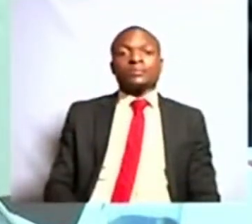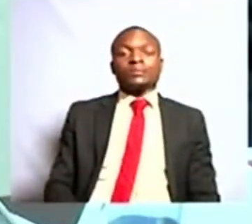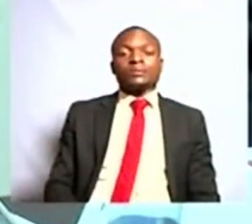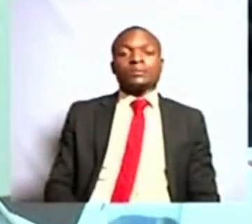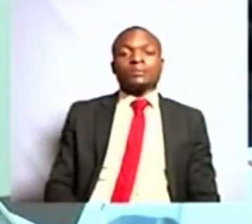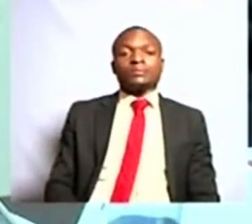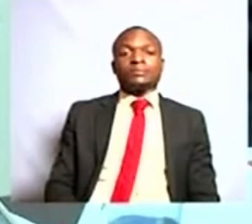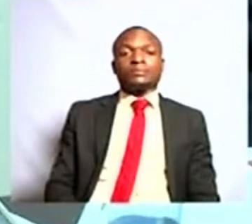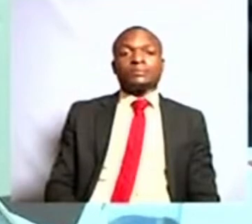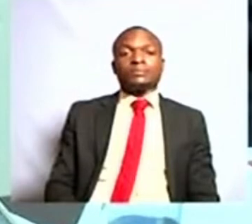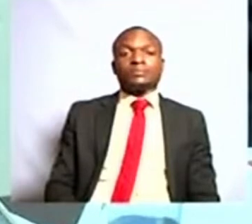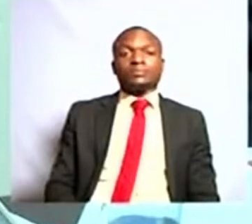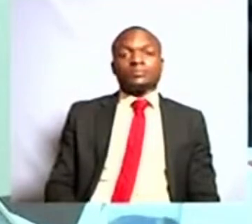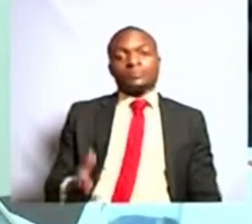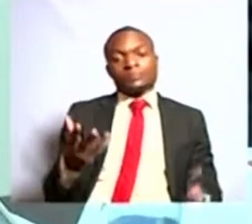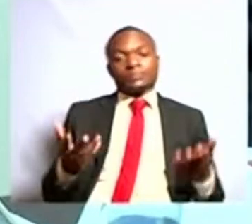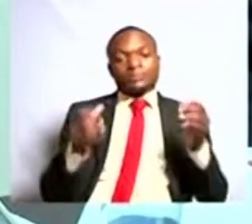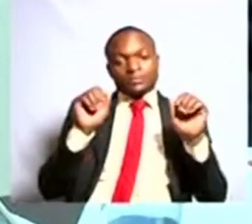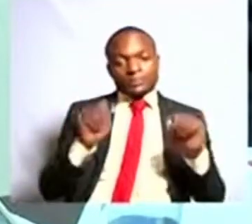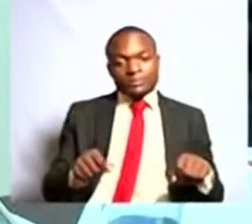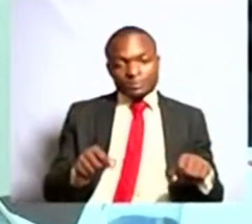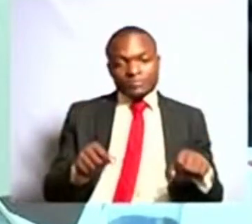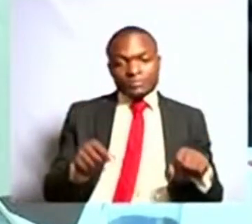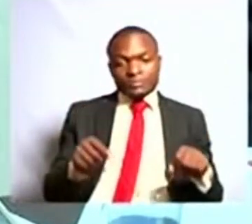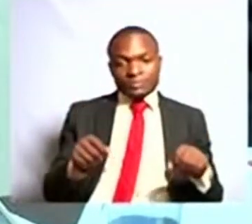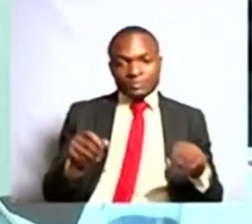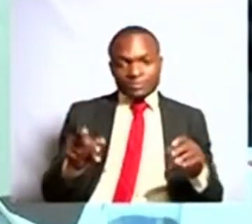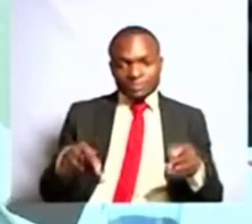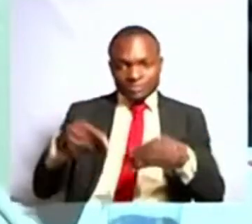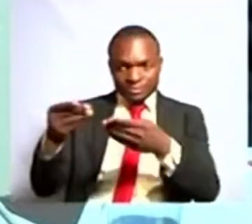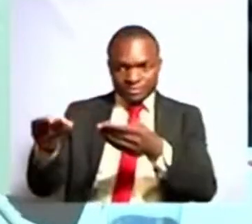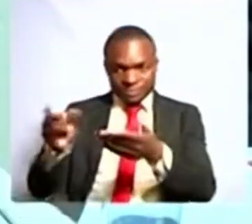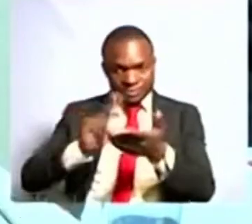Okay, maybe can you pass the document over?